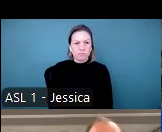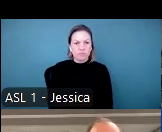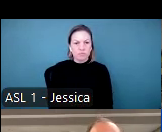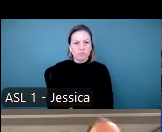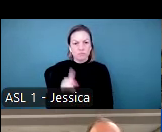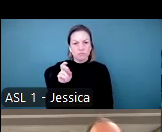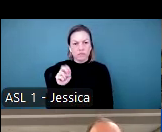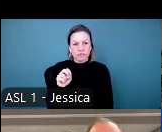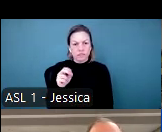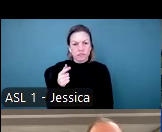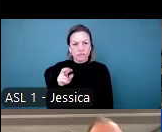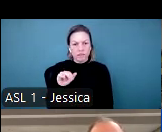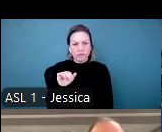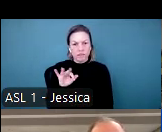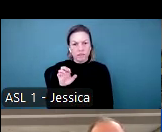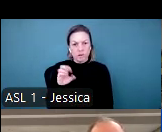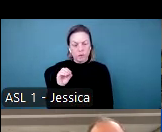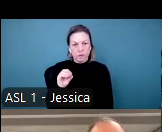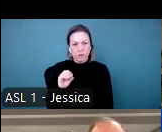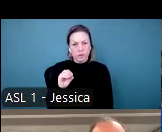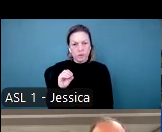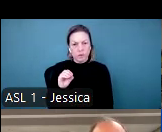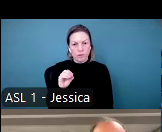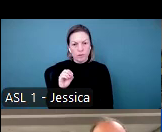Ken Bracknell.